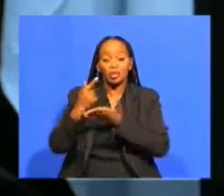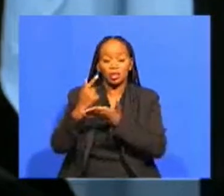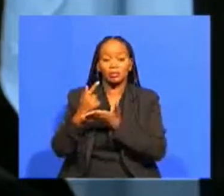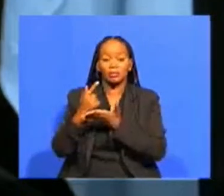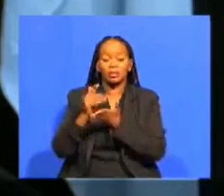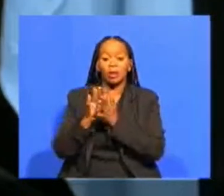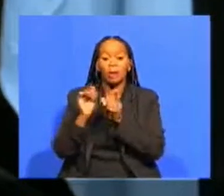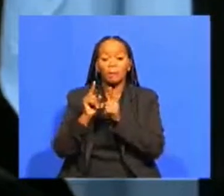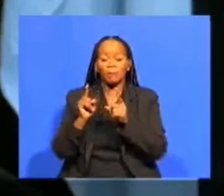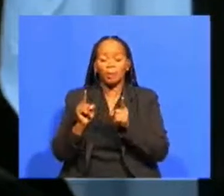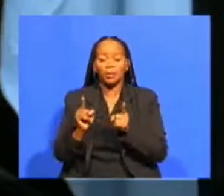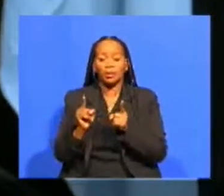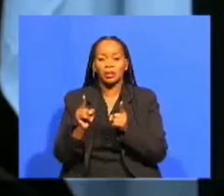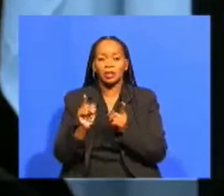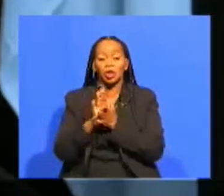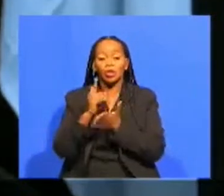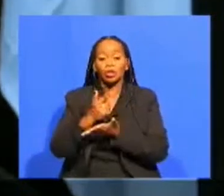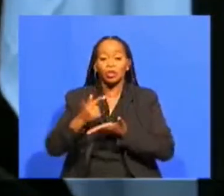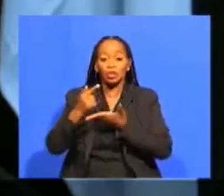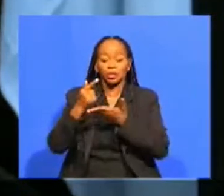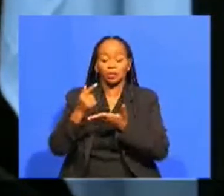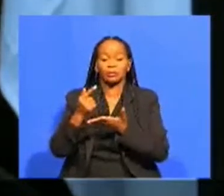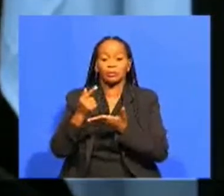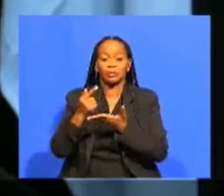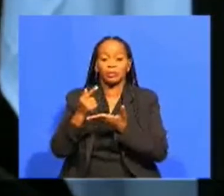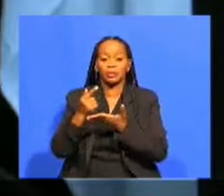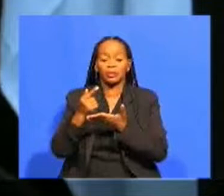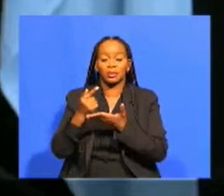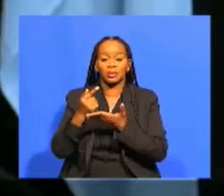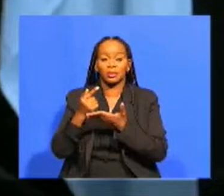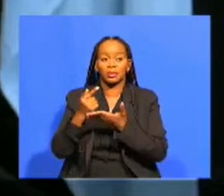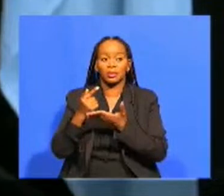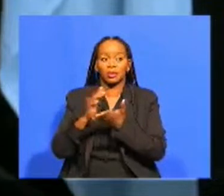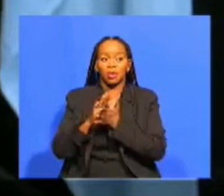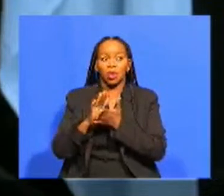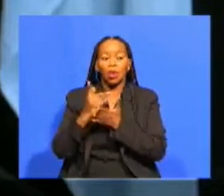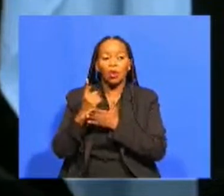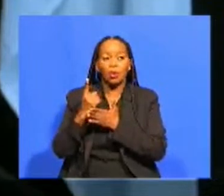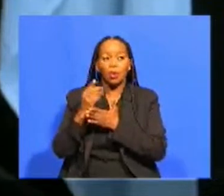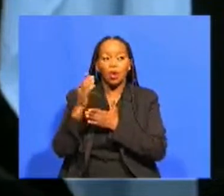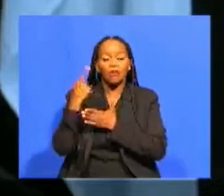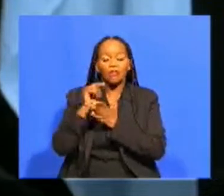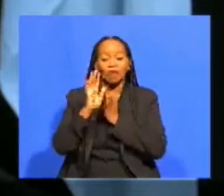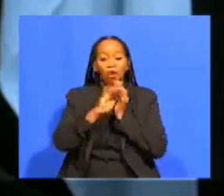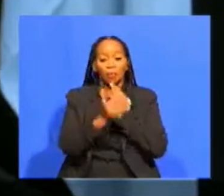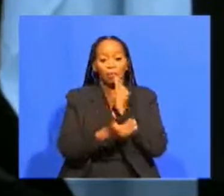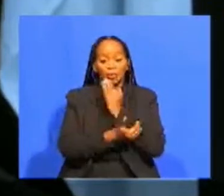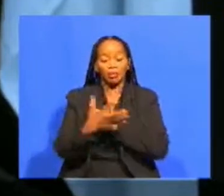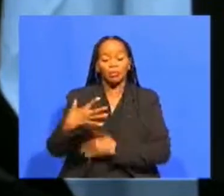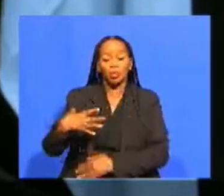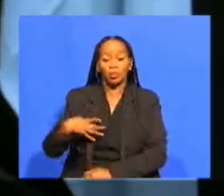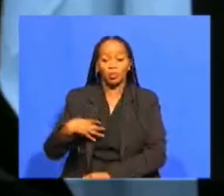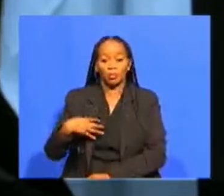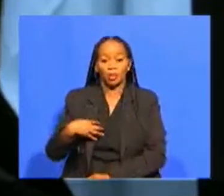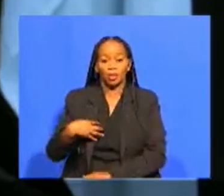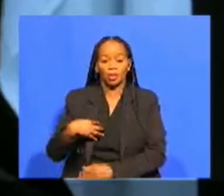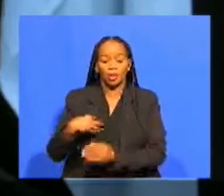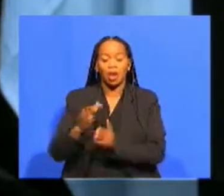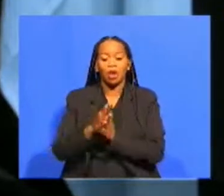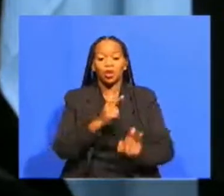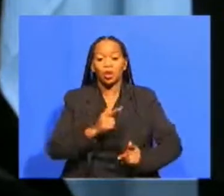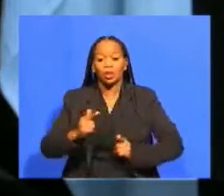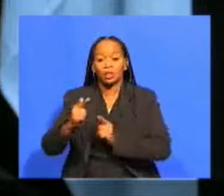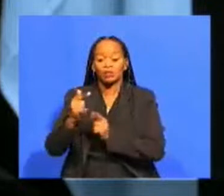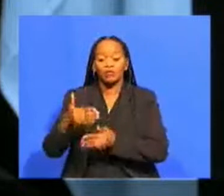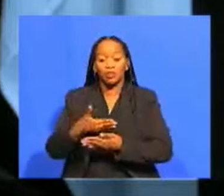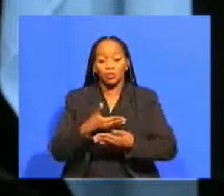but the treatment from the pregnant women passing it on to their child.